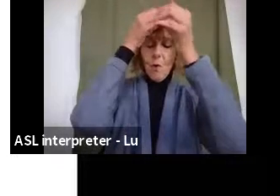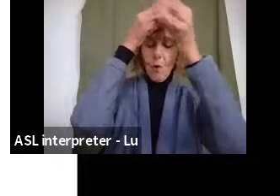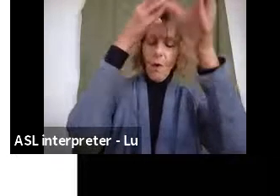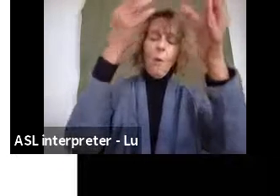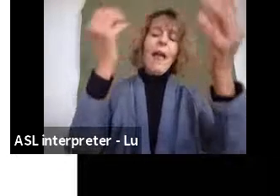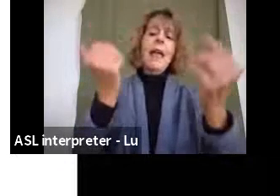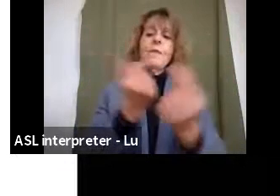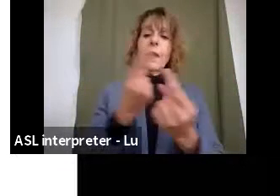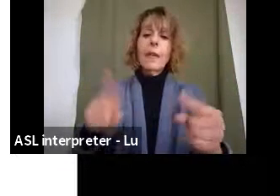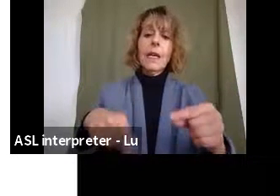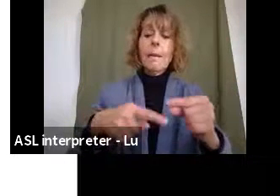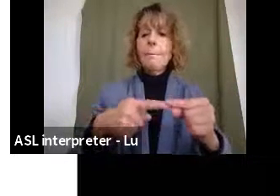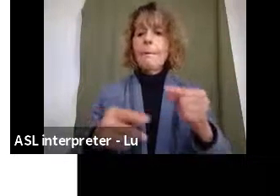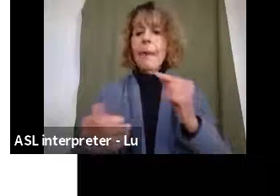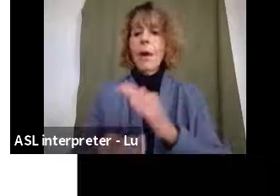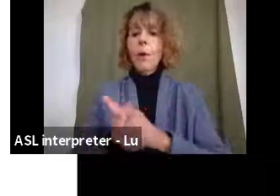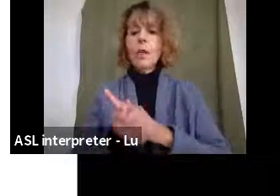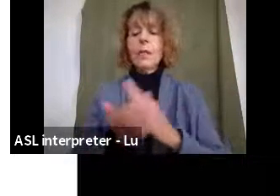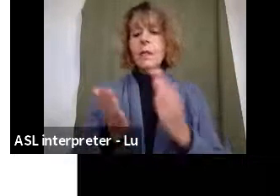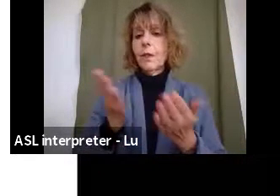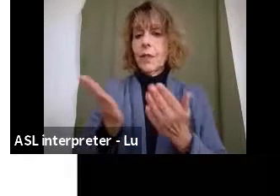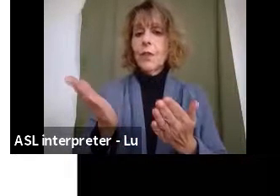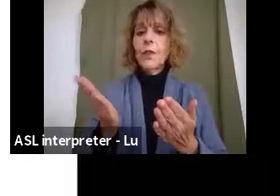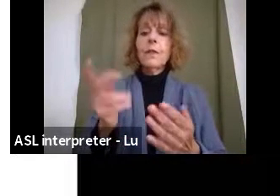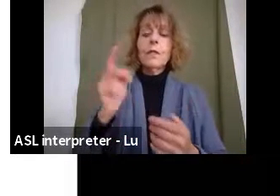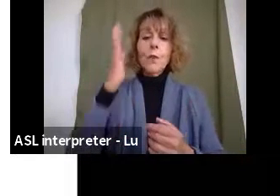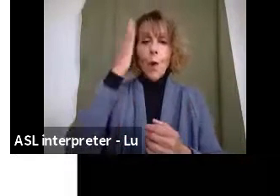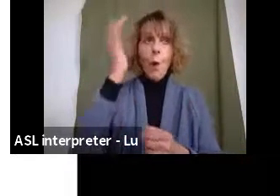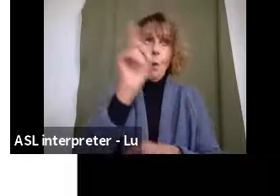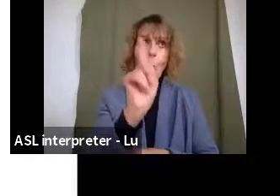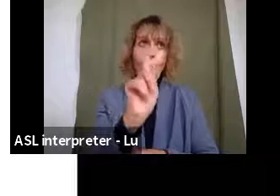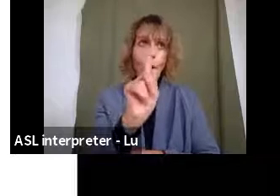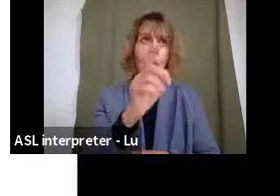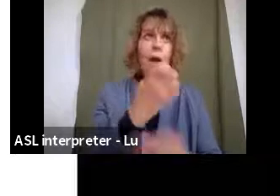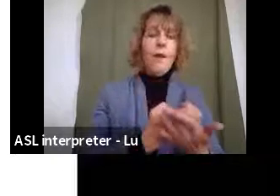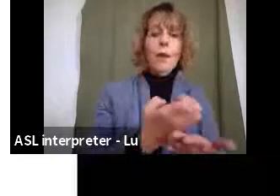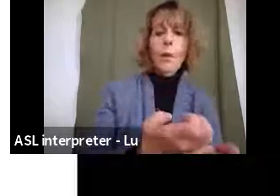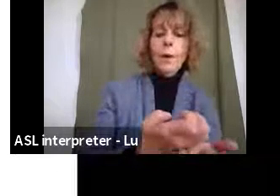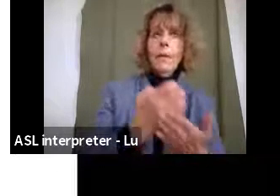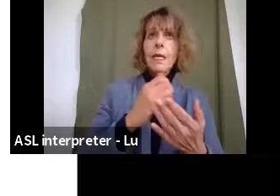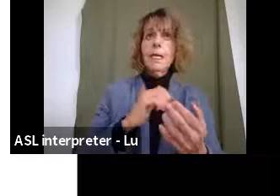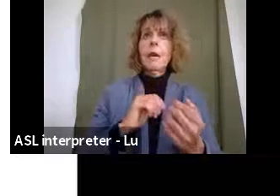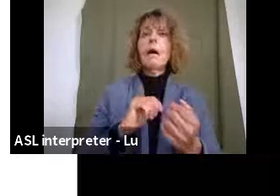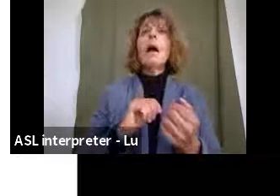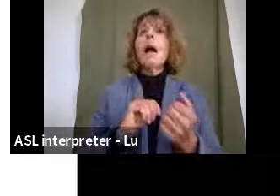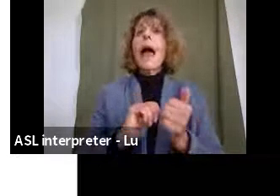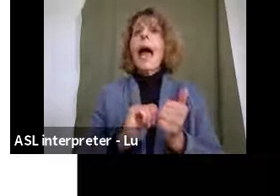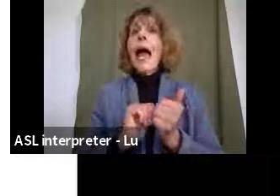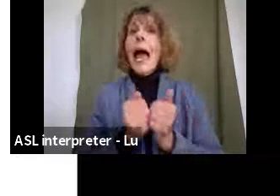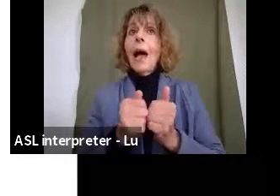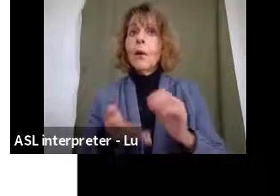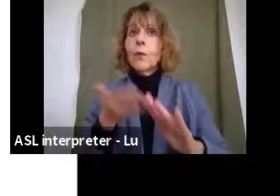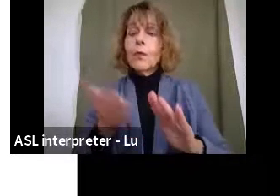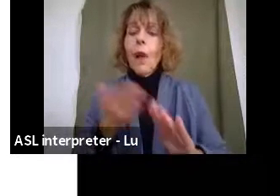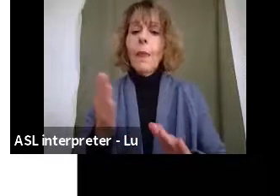are stored and how to operate them, be responsible for the upkeep, the distribution, and the replacement. So